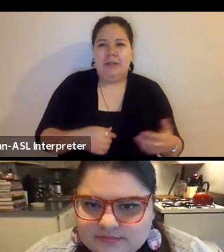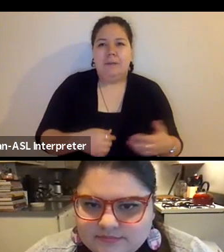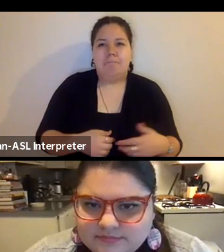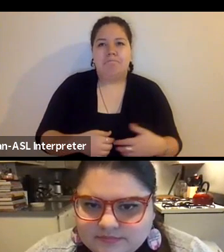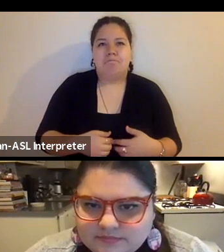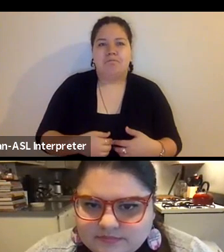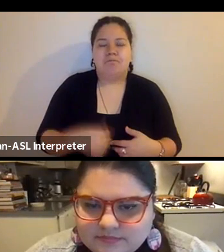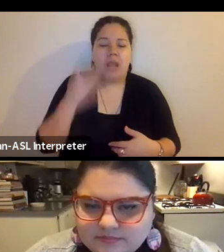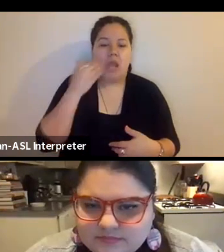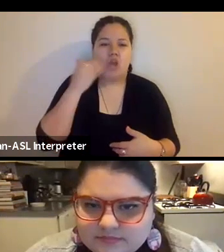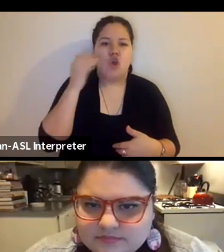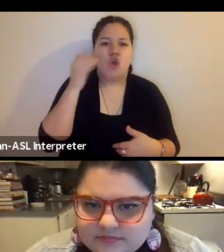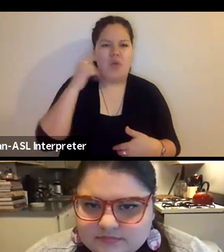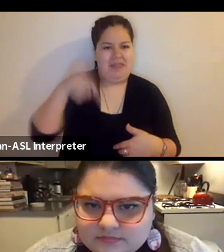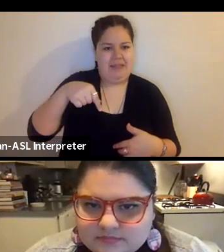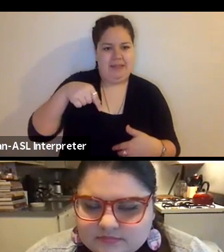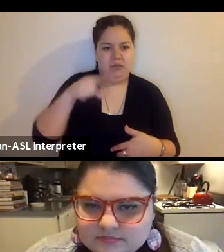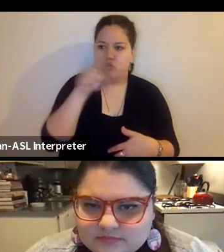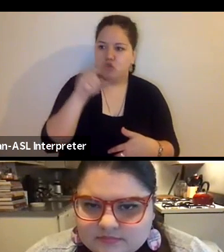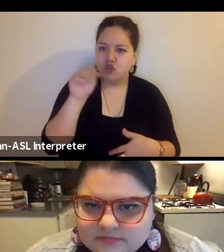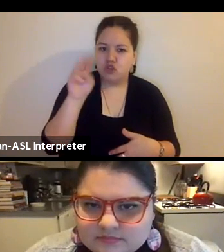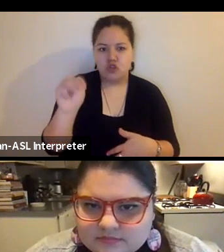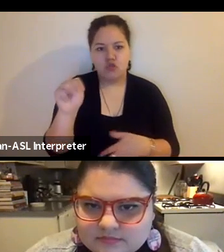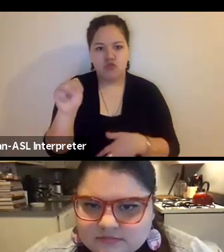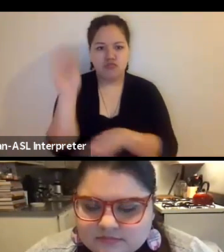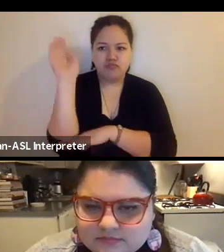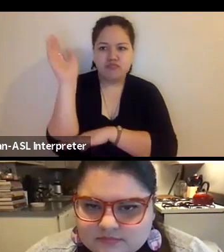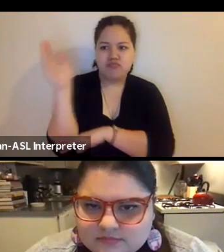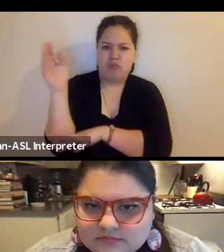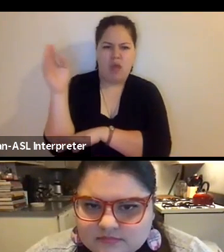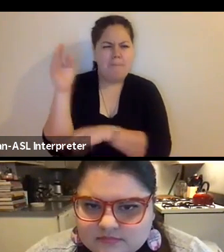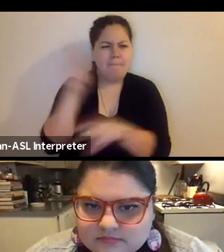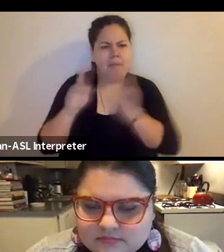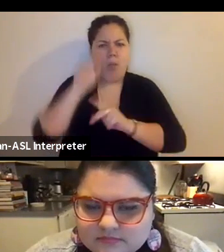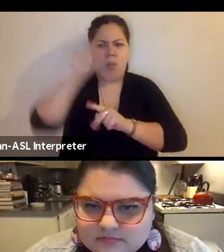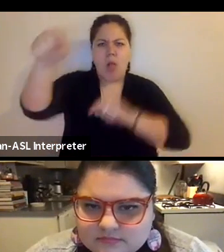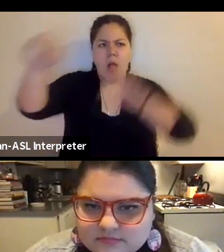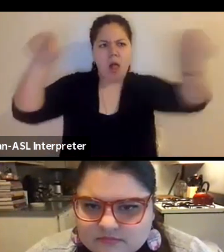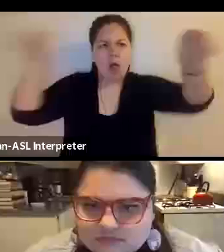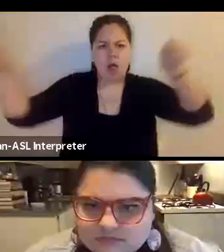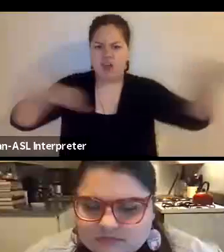a single land, but in another way, we're all gathering on lands